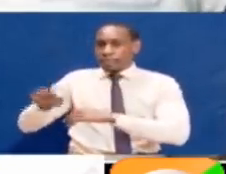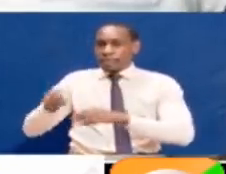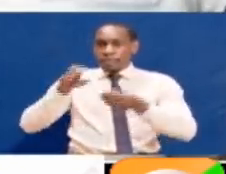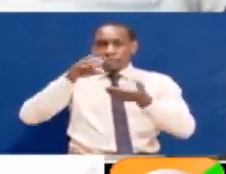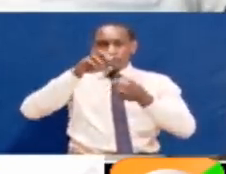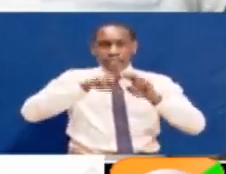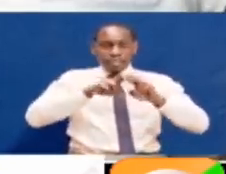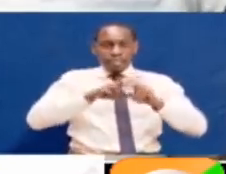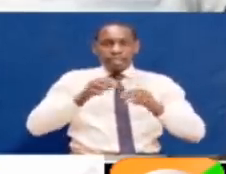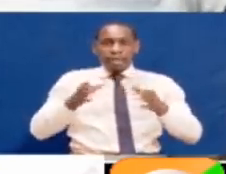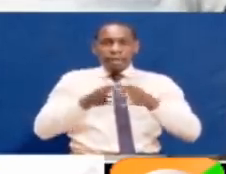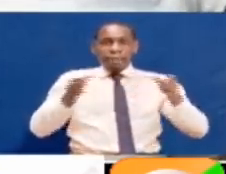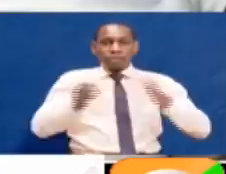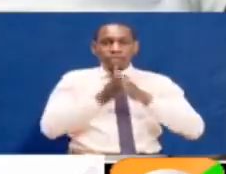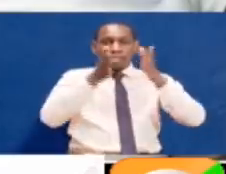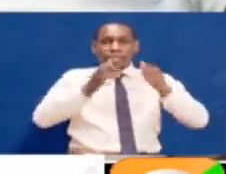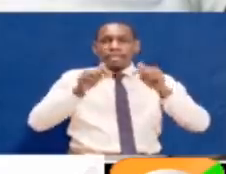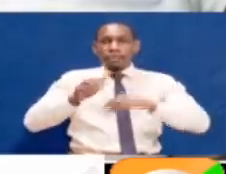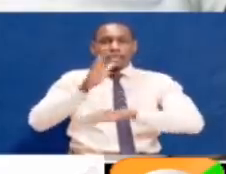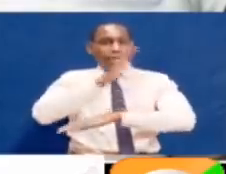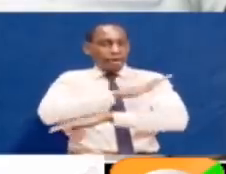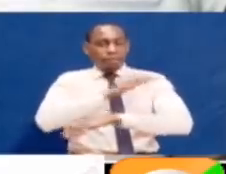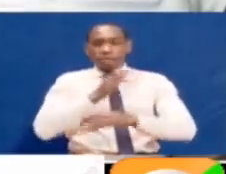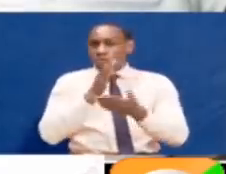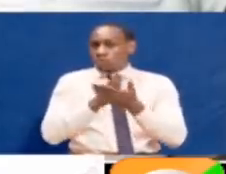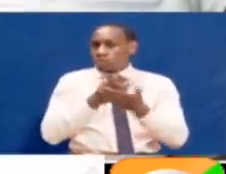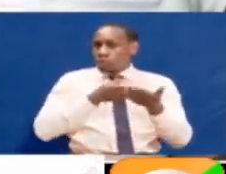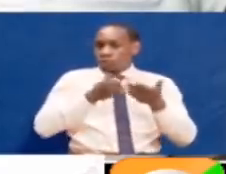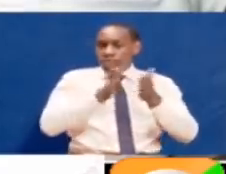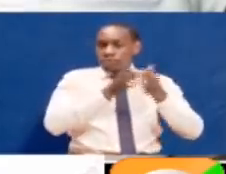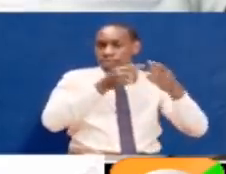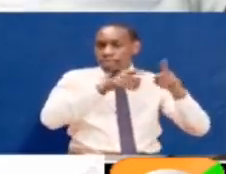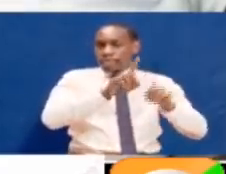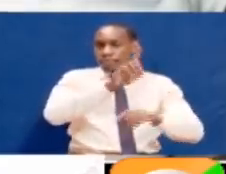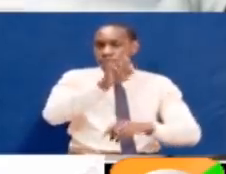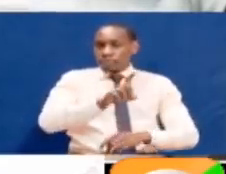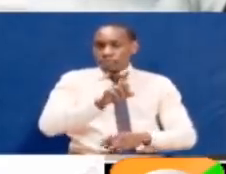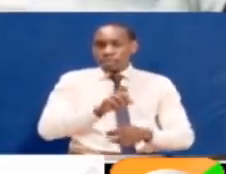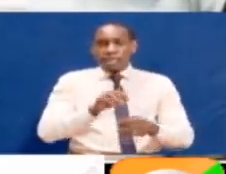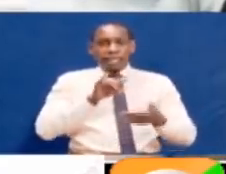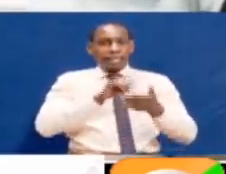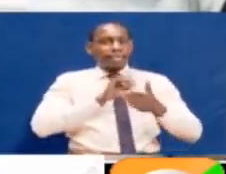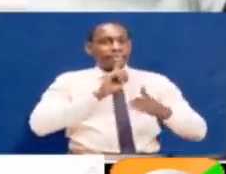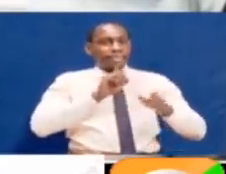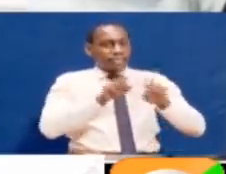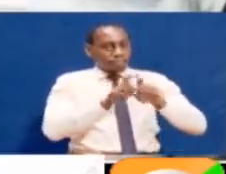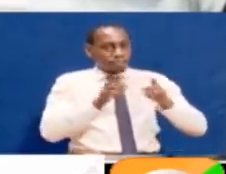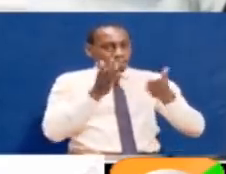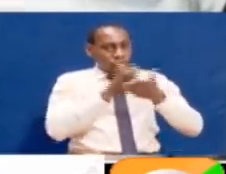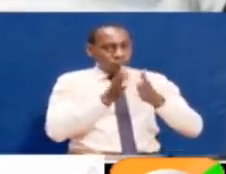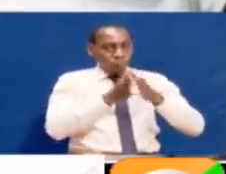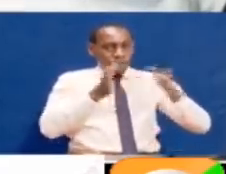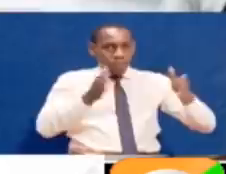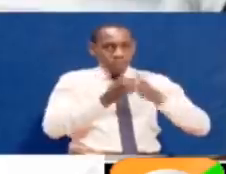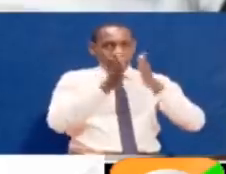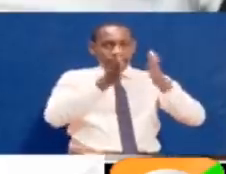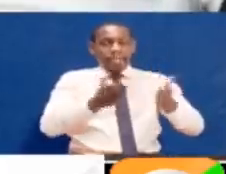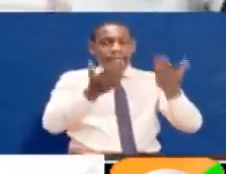of the majority leader even this afternoon. Are you being honest with yourself, Honorable Murkomen, to say that you're still the majority leader